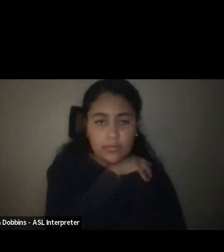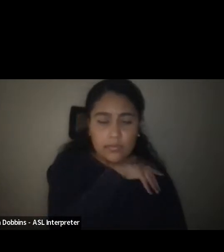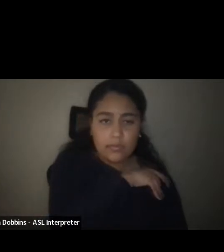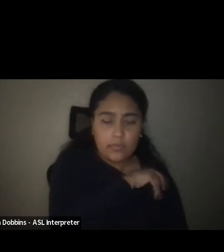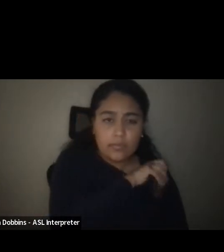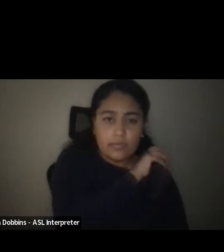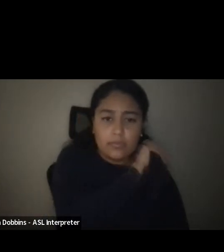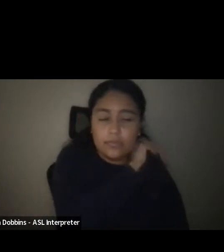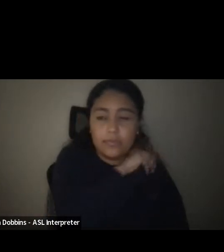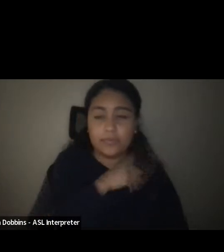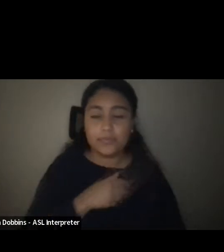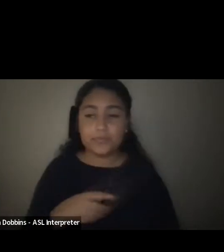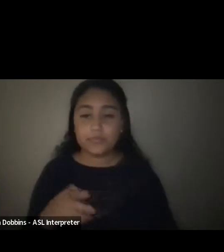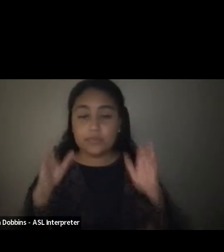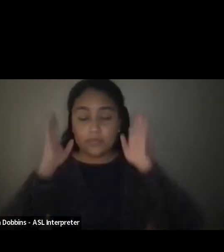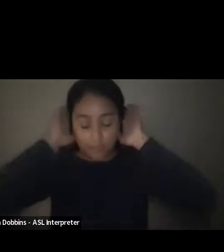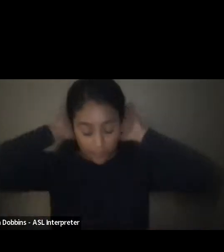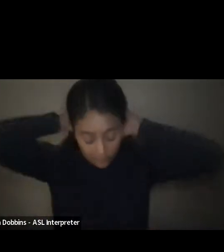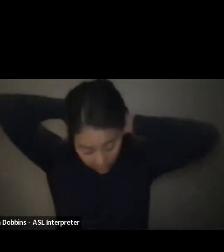I believe,